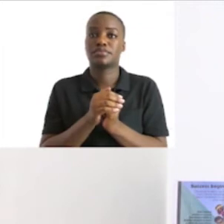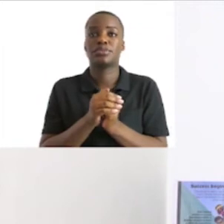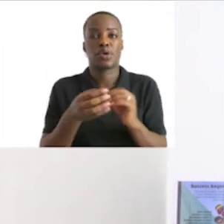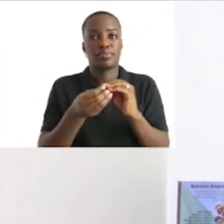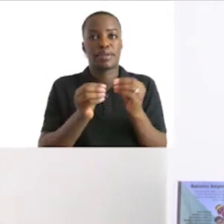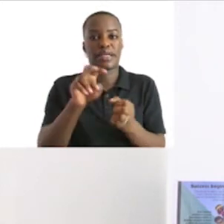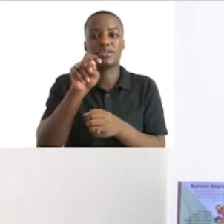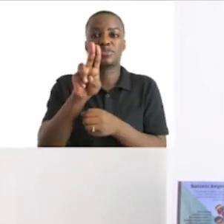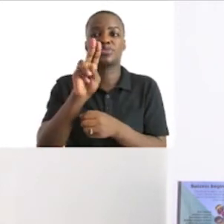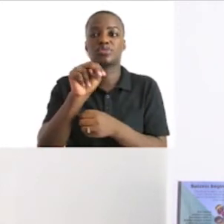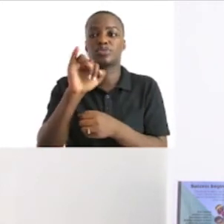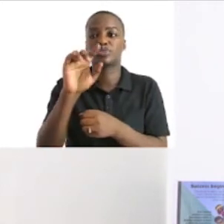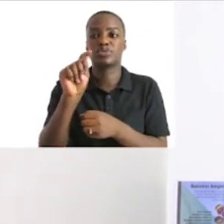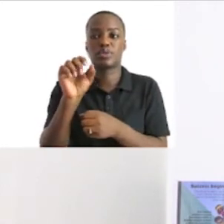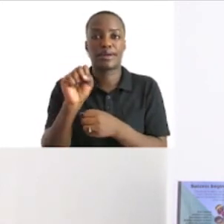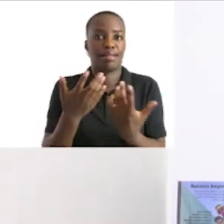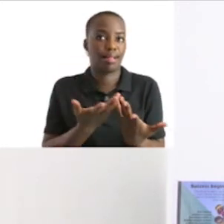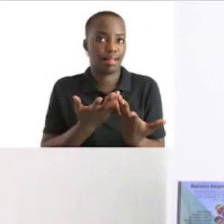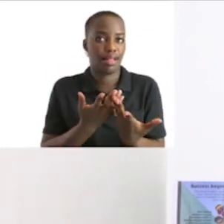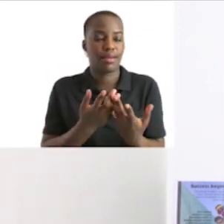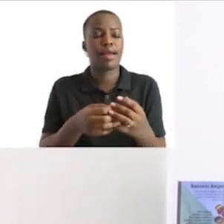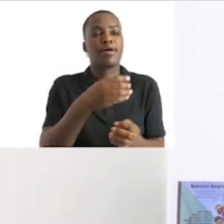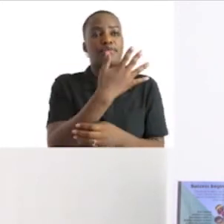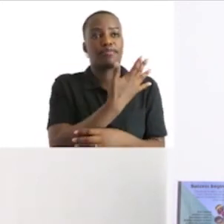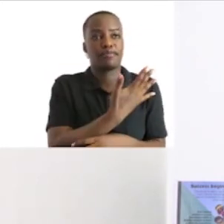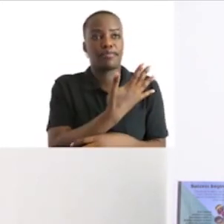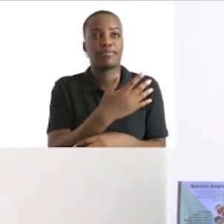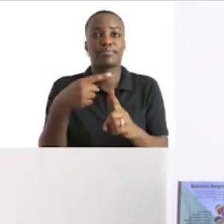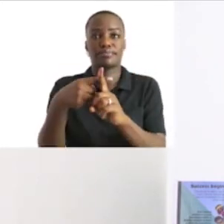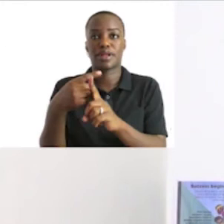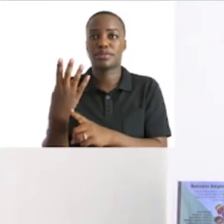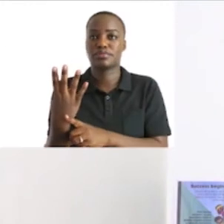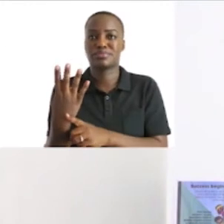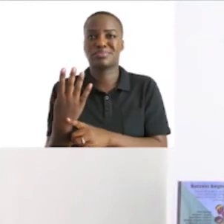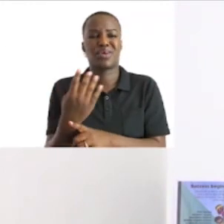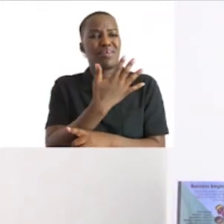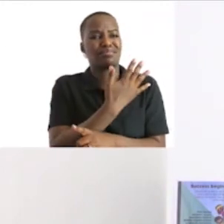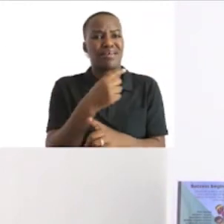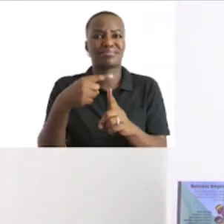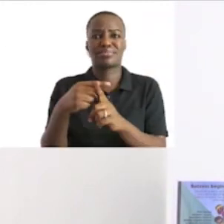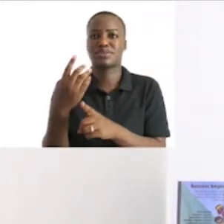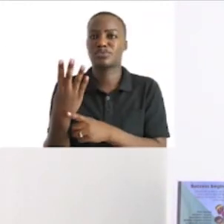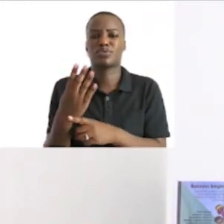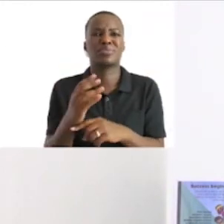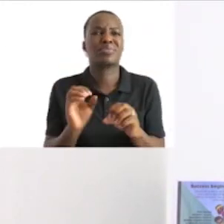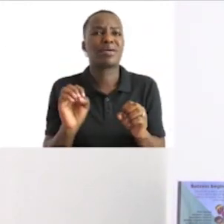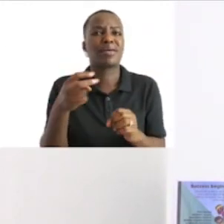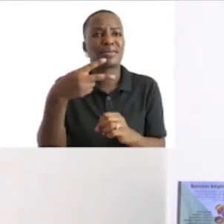add 5 plus 4. And what is 5 plus 4, my dear